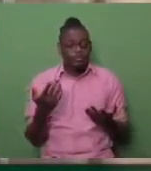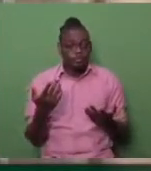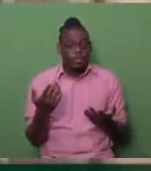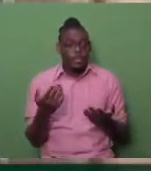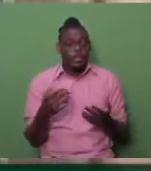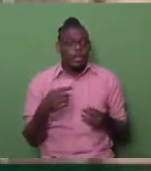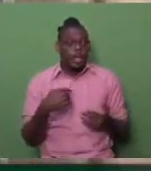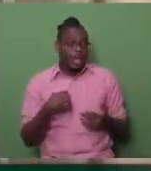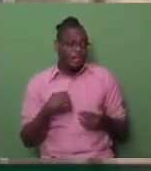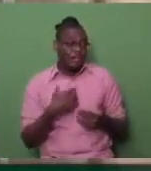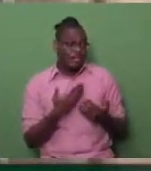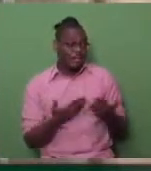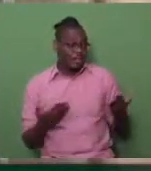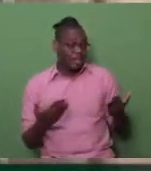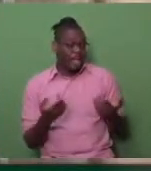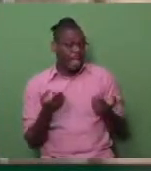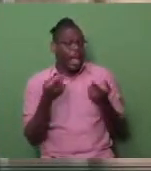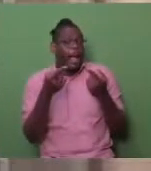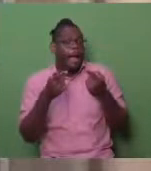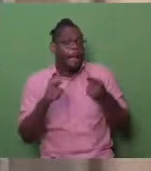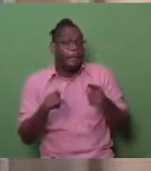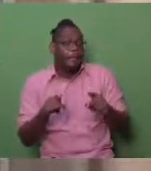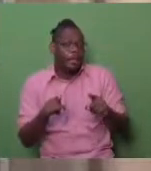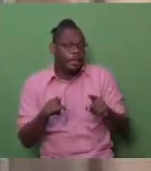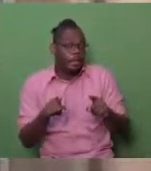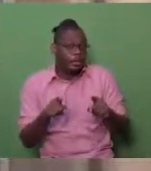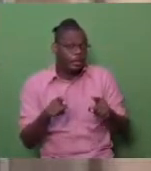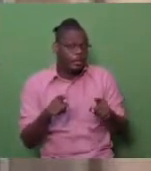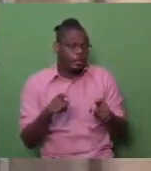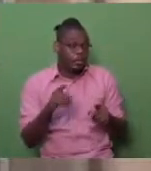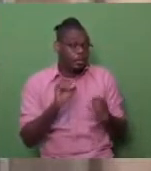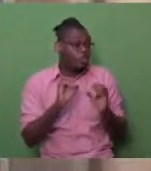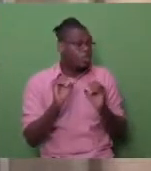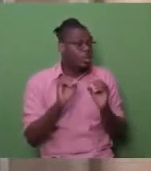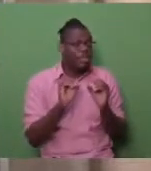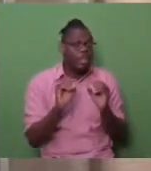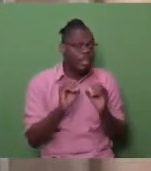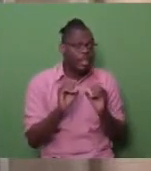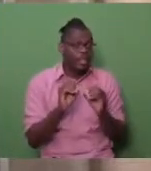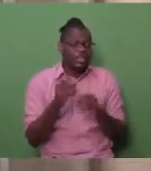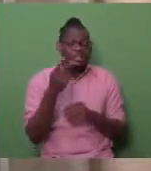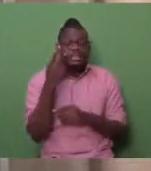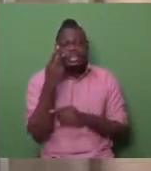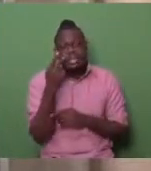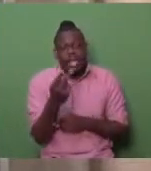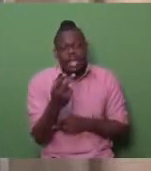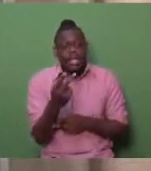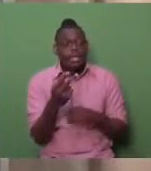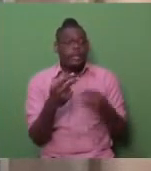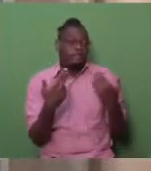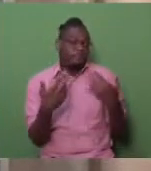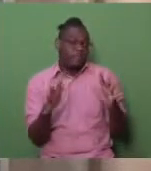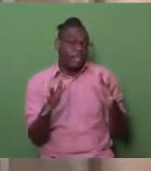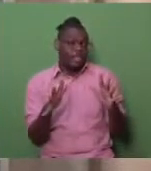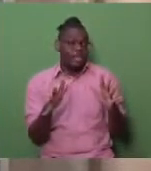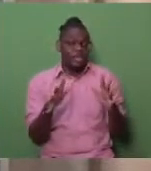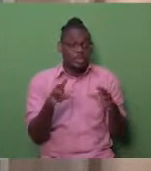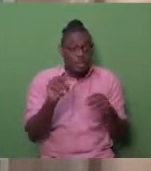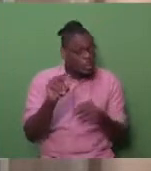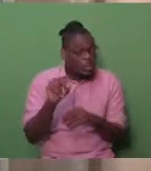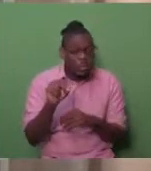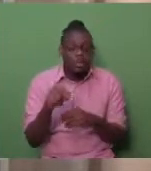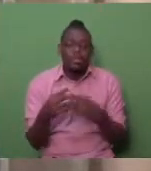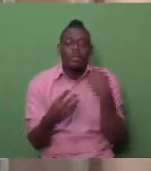in sight to the misery faced by the poor and deserving citizens in desperate need of shelter.